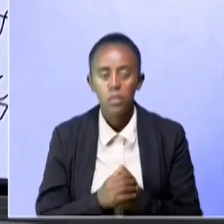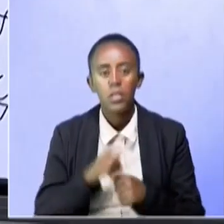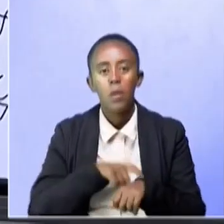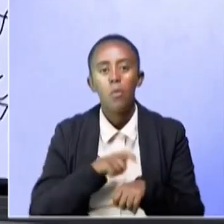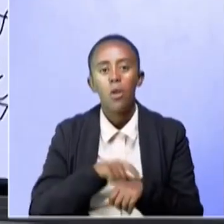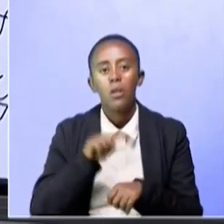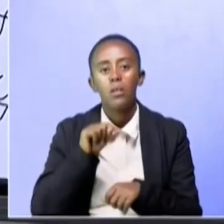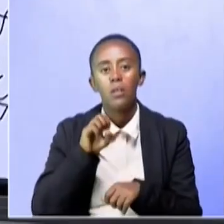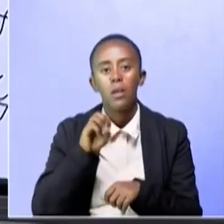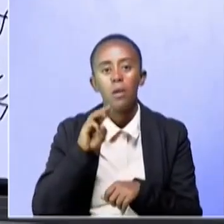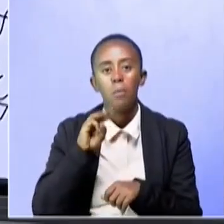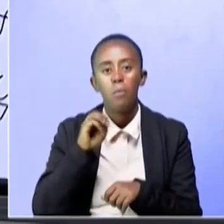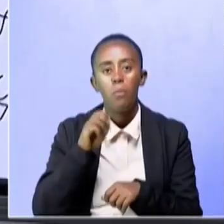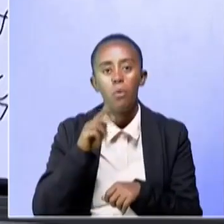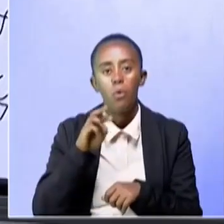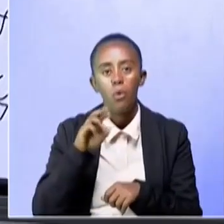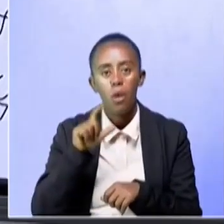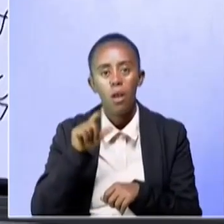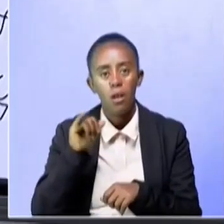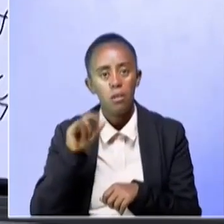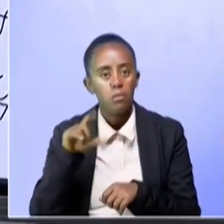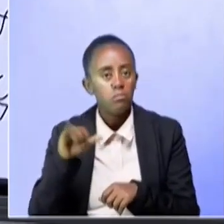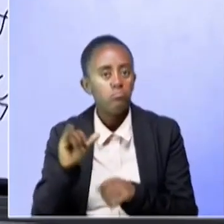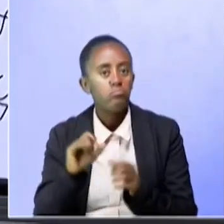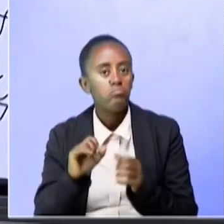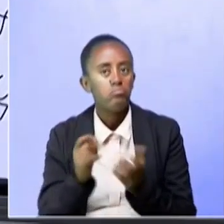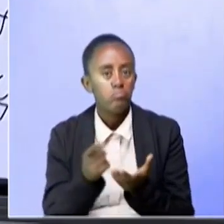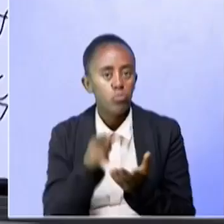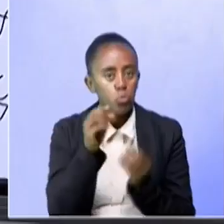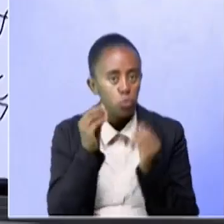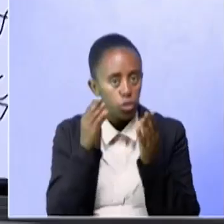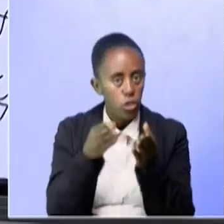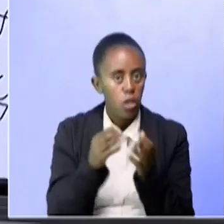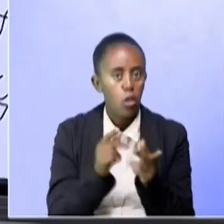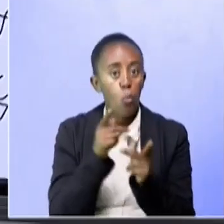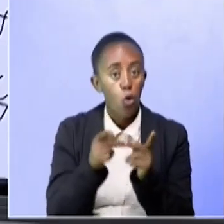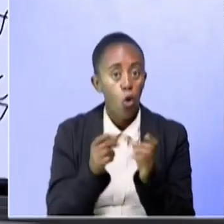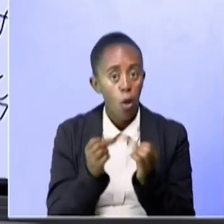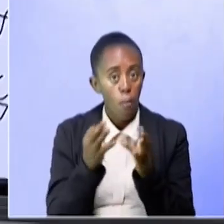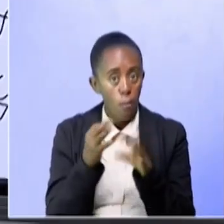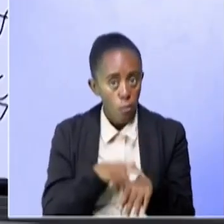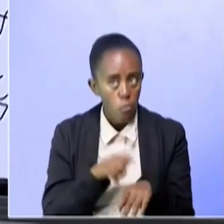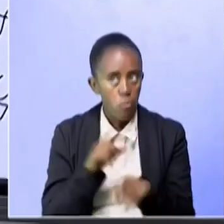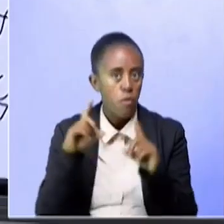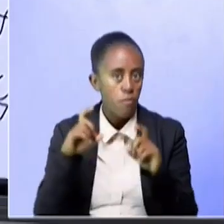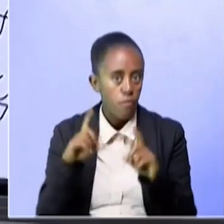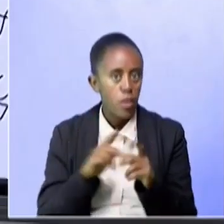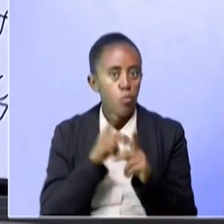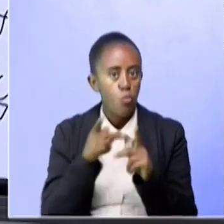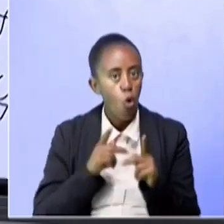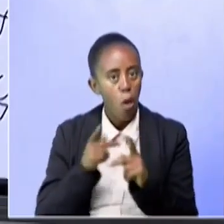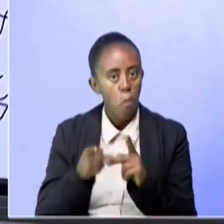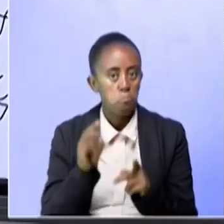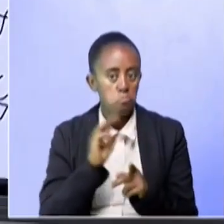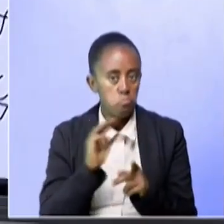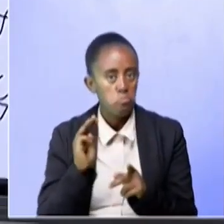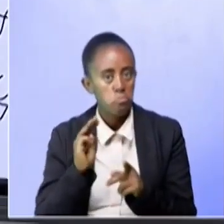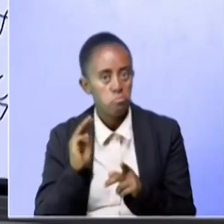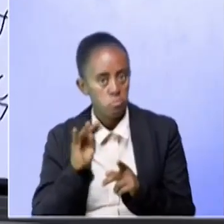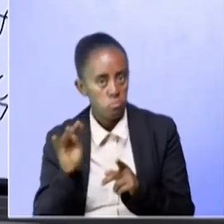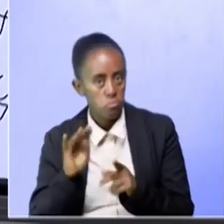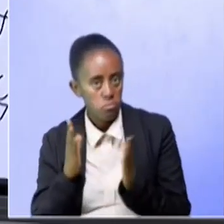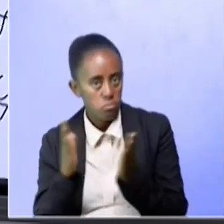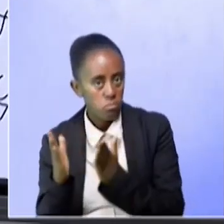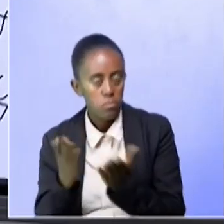Temporary, your teacher may tell you the program of his exam or test schedule temporarily, not fixed